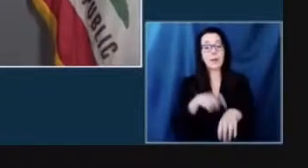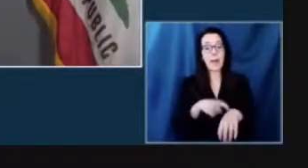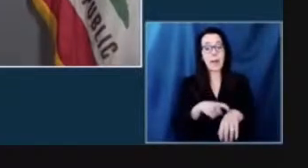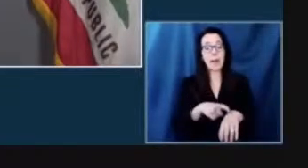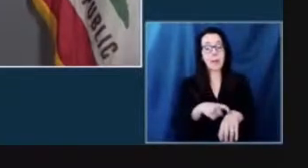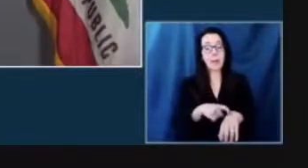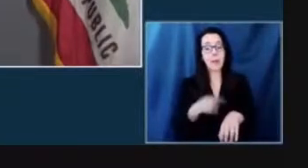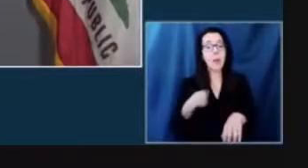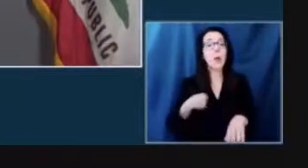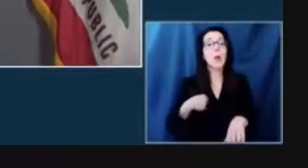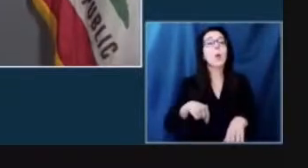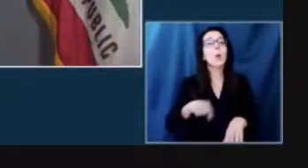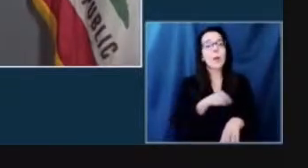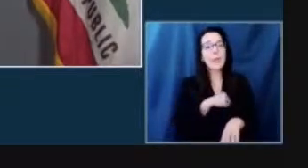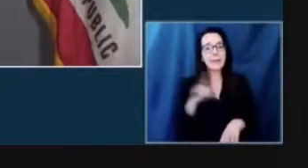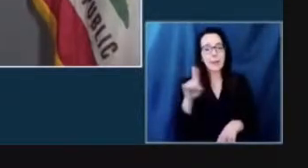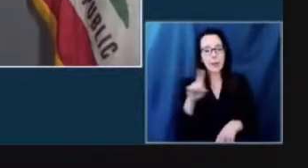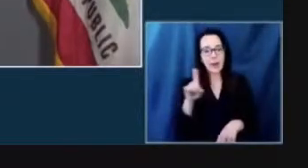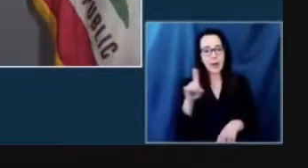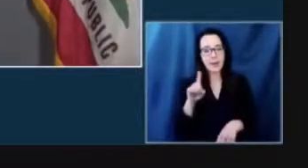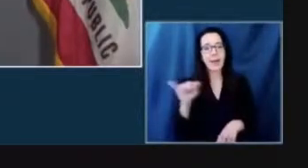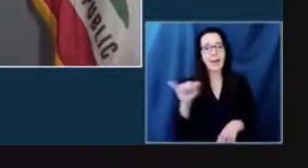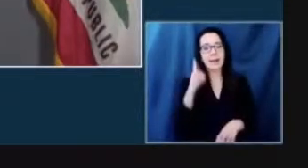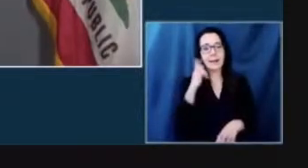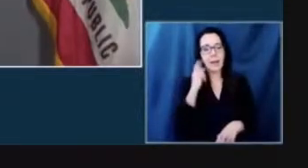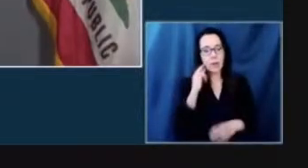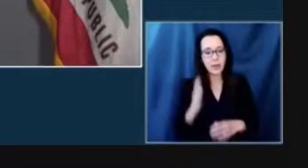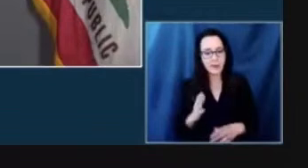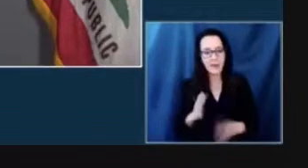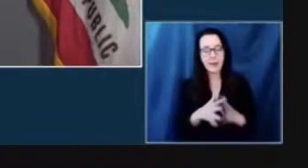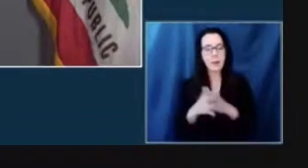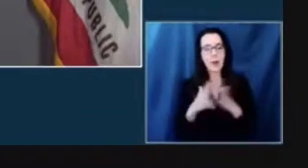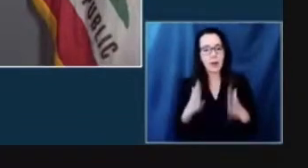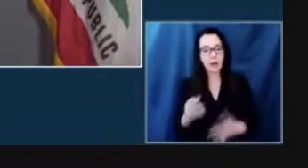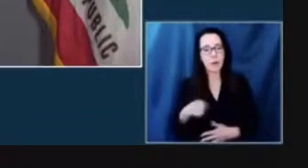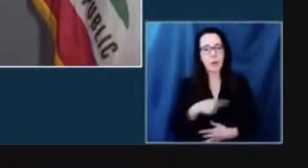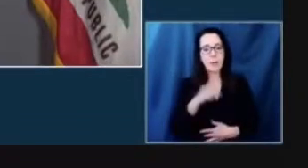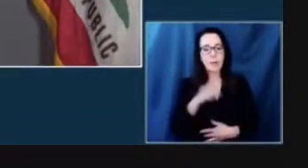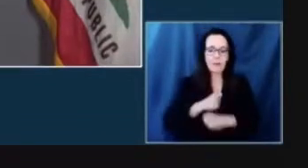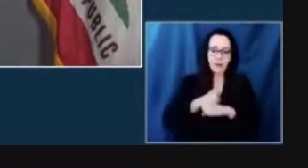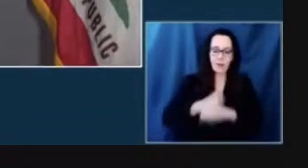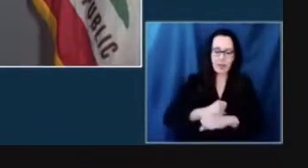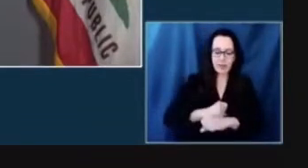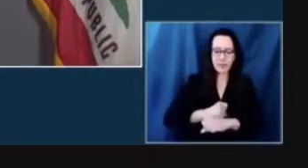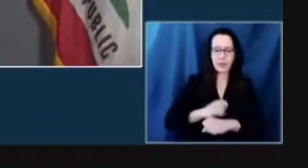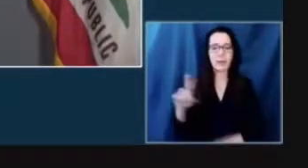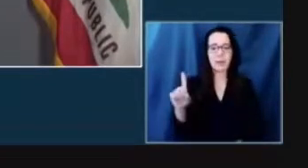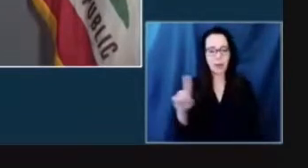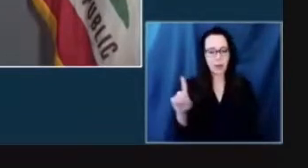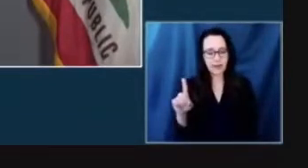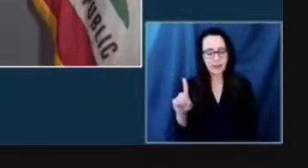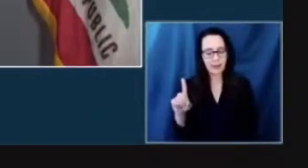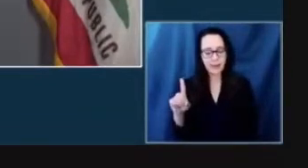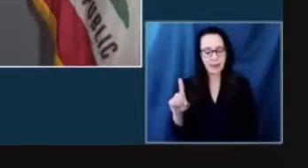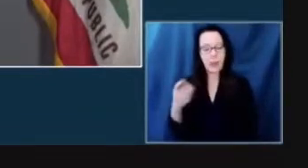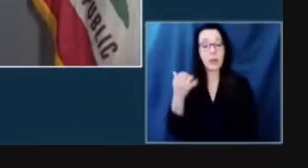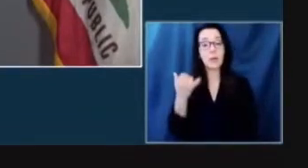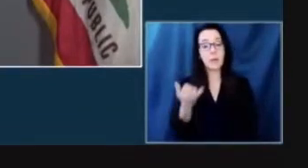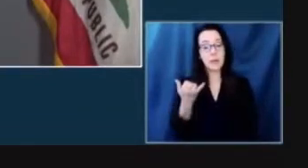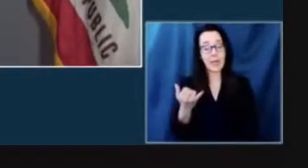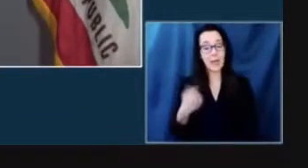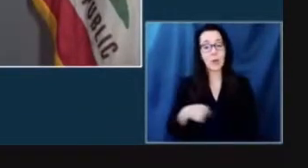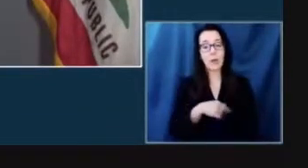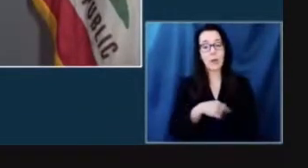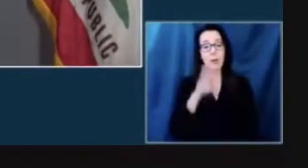Democrats, as Californians, and as Americans to defend democracy. So today, let us renew our